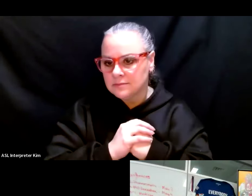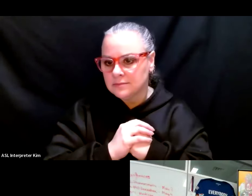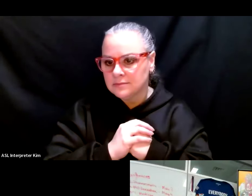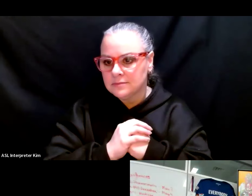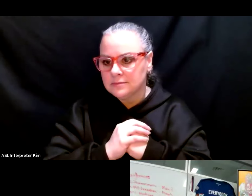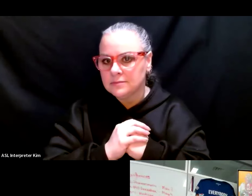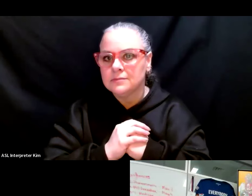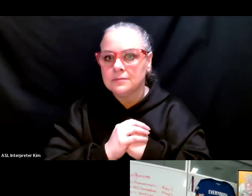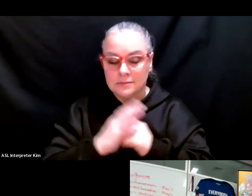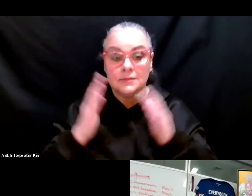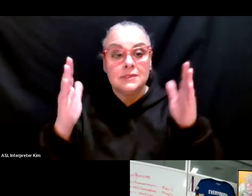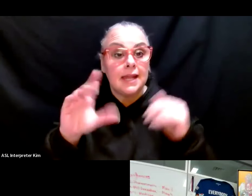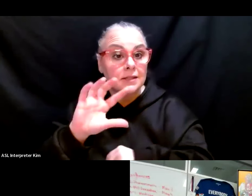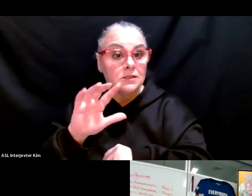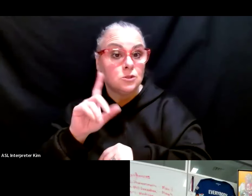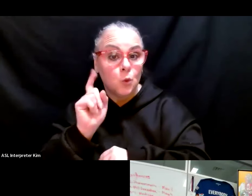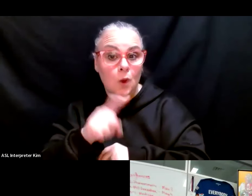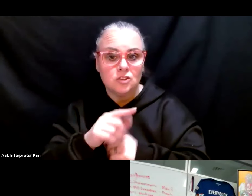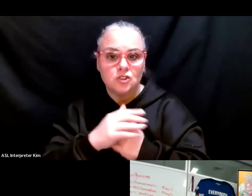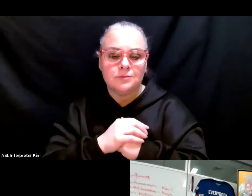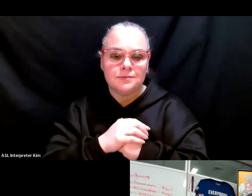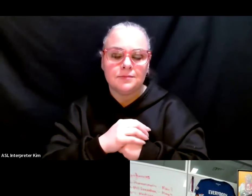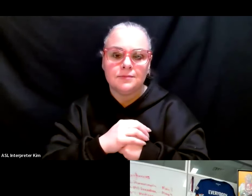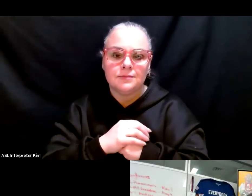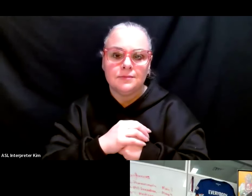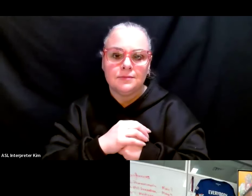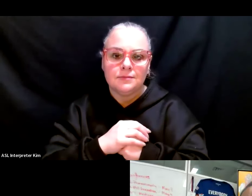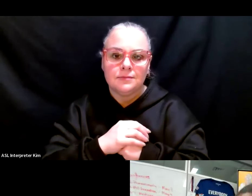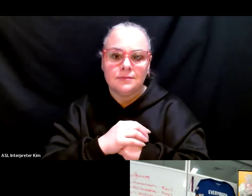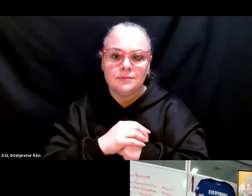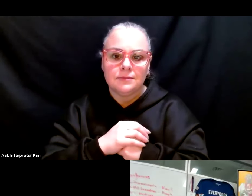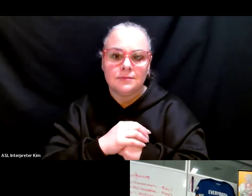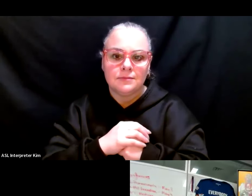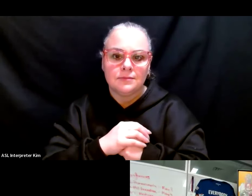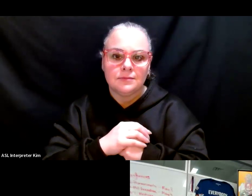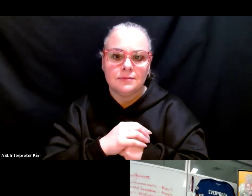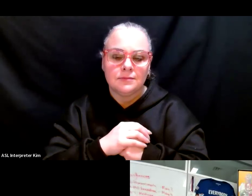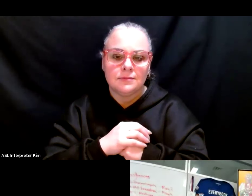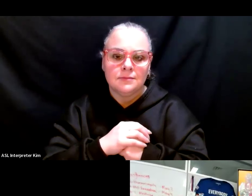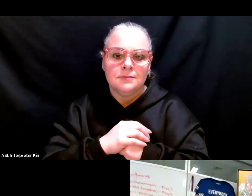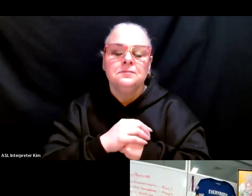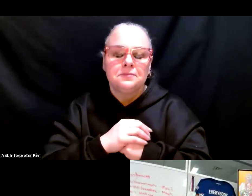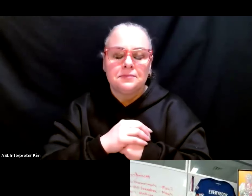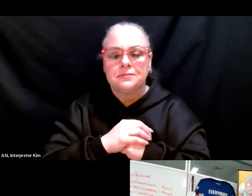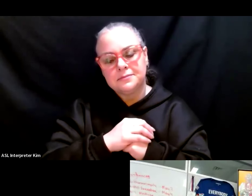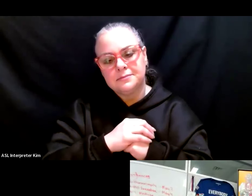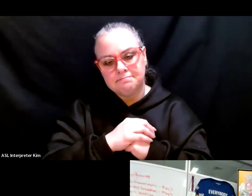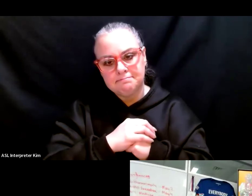Hi, okay. So we have had a few questions coming in